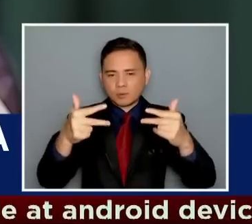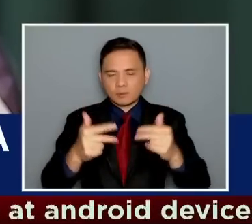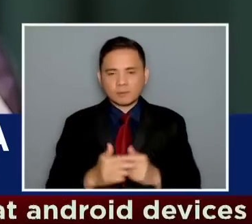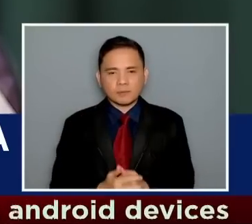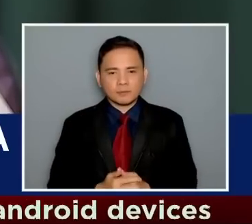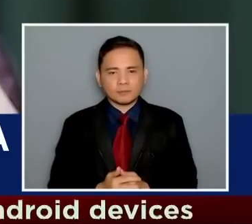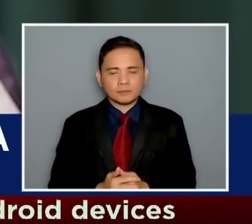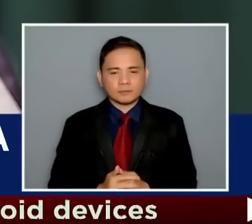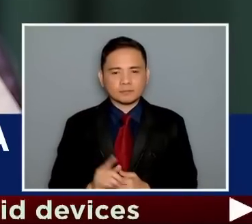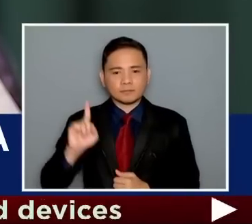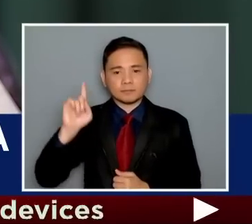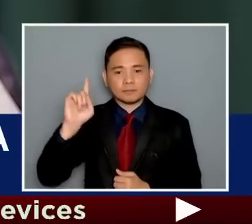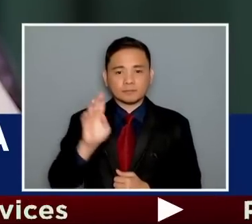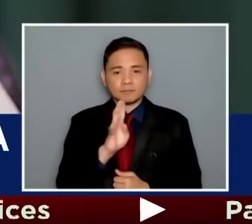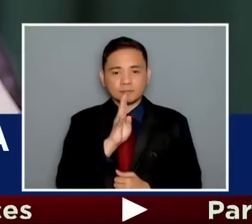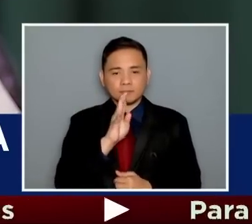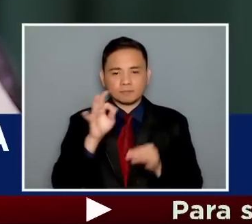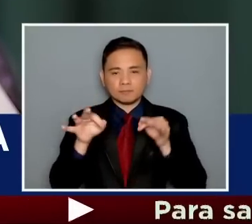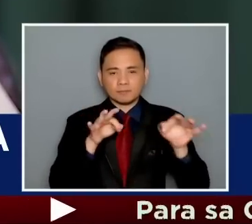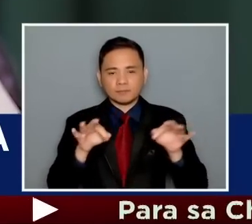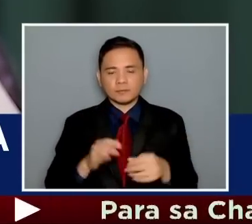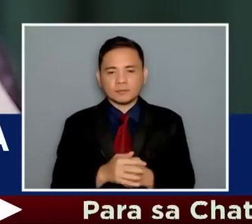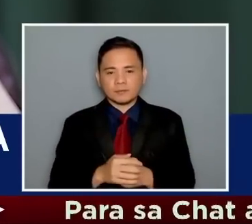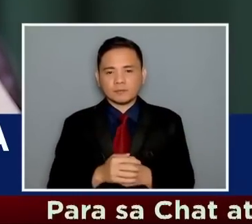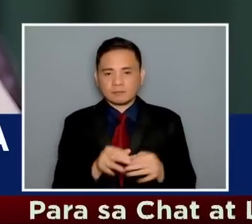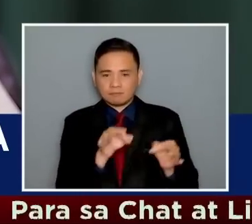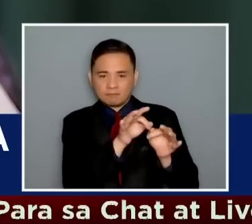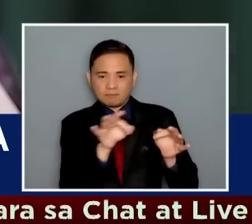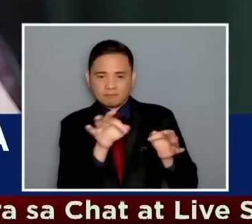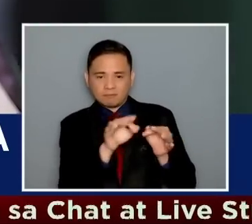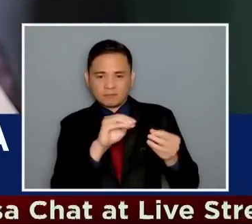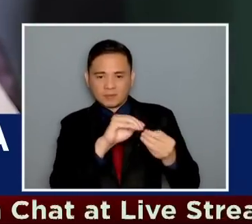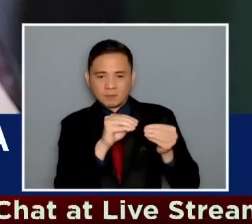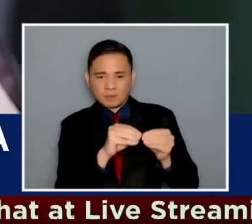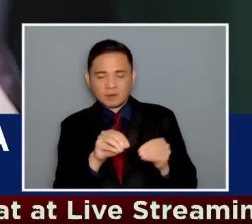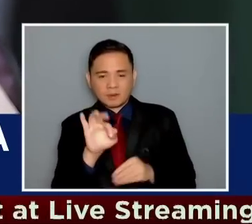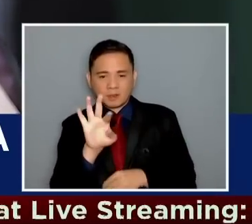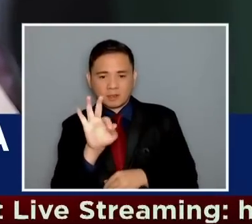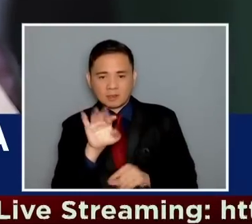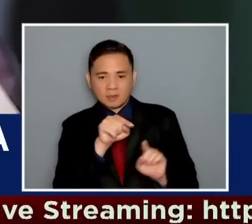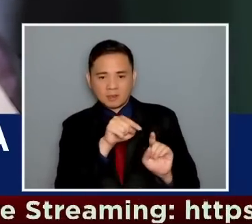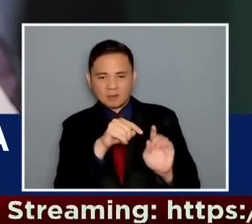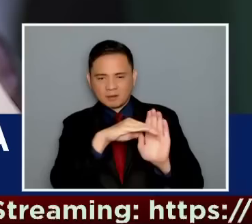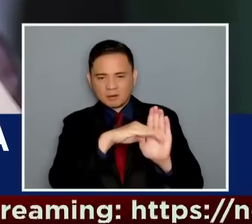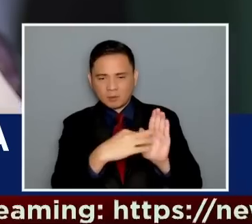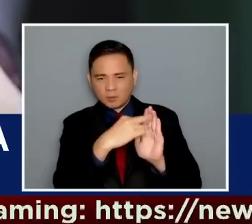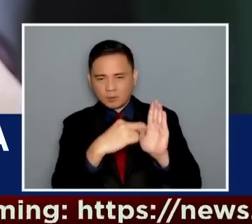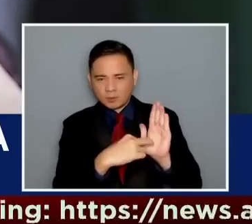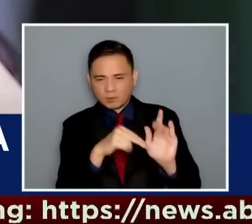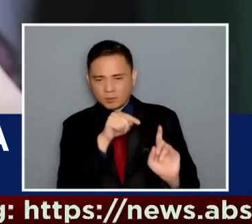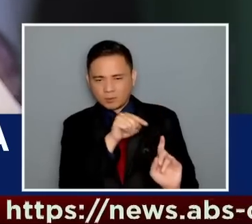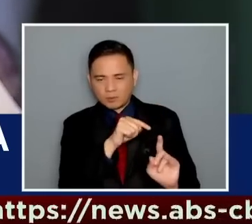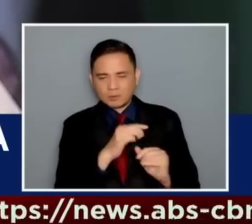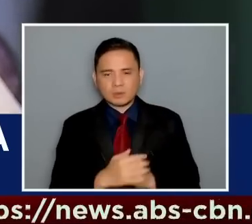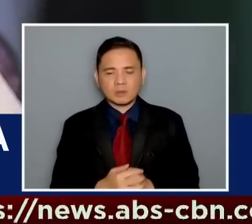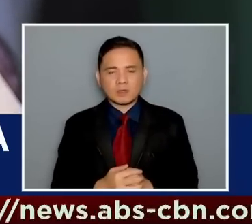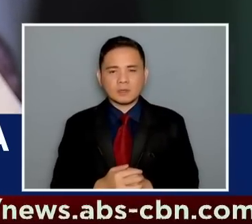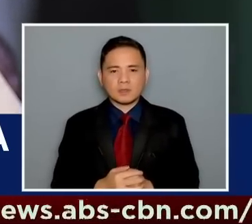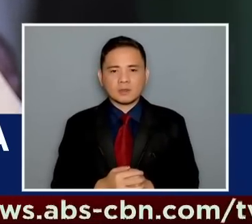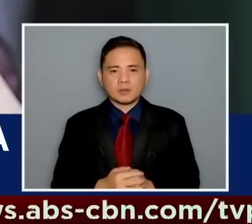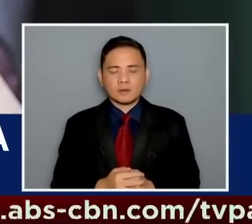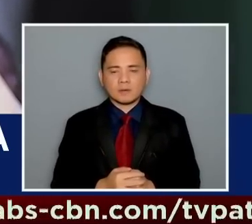Section 90, no, na pag hindi ka allowed,